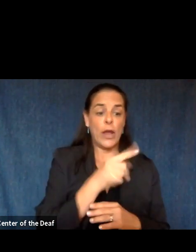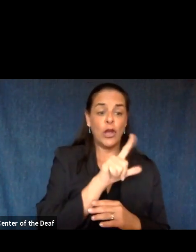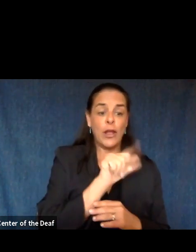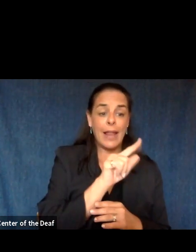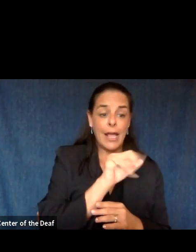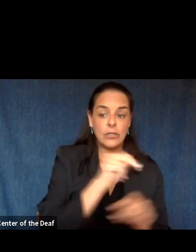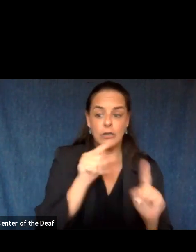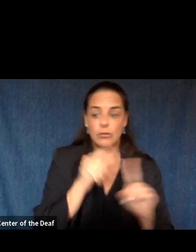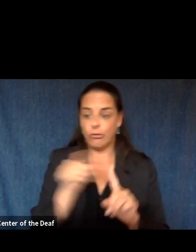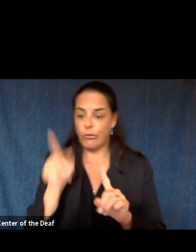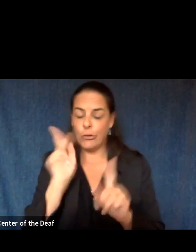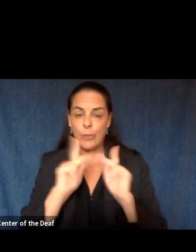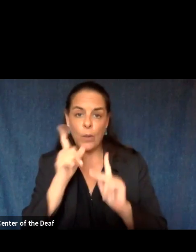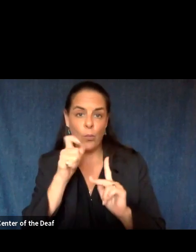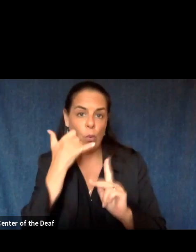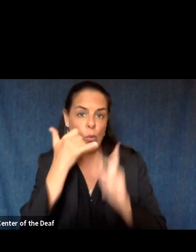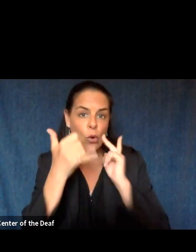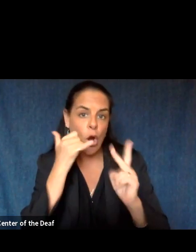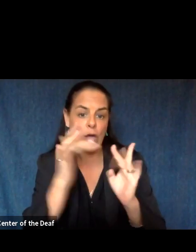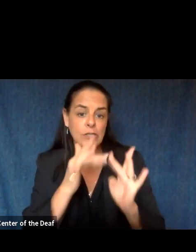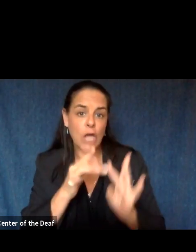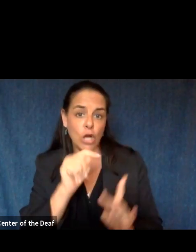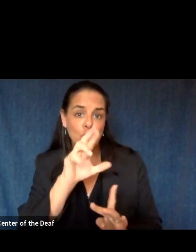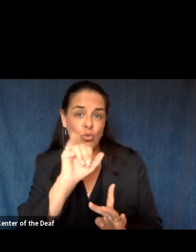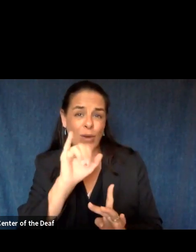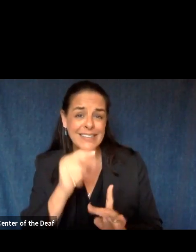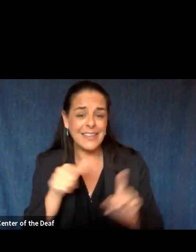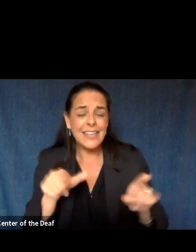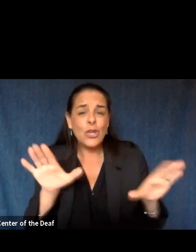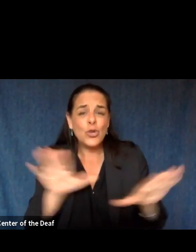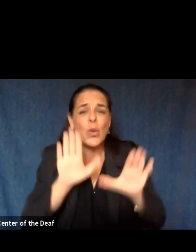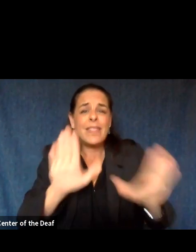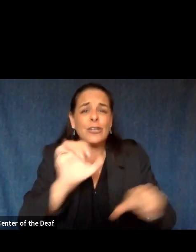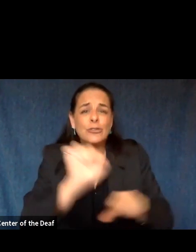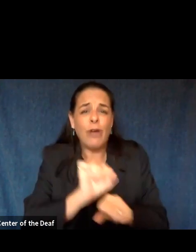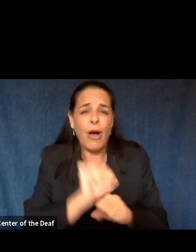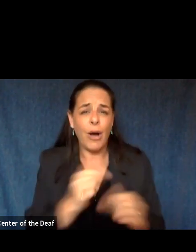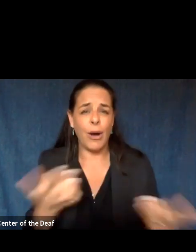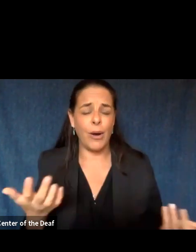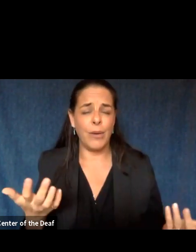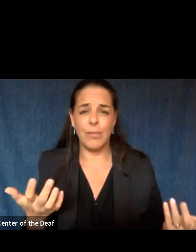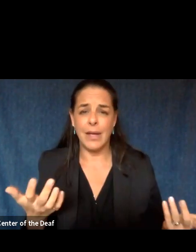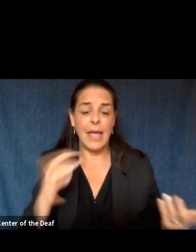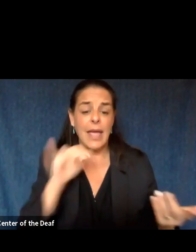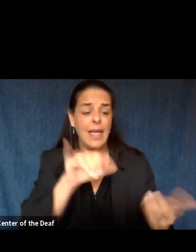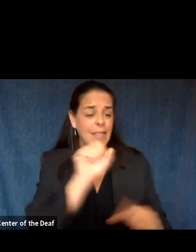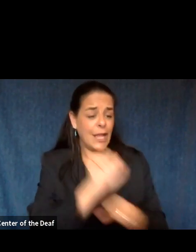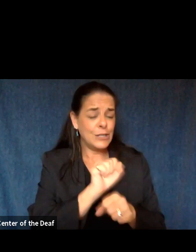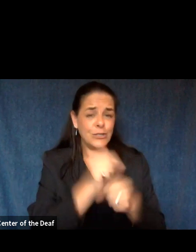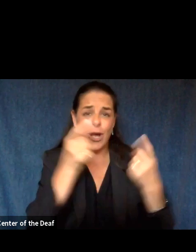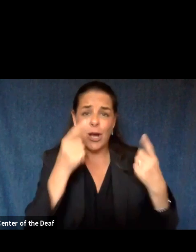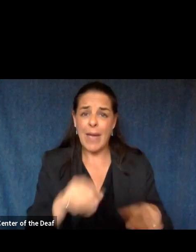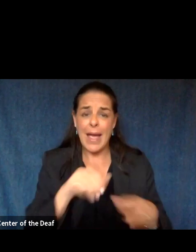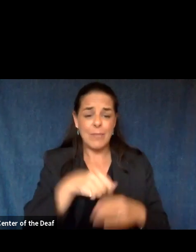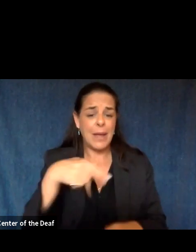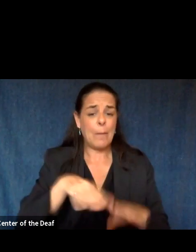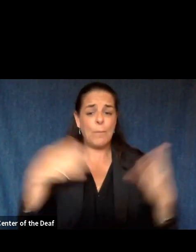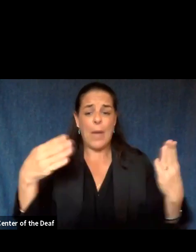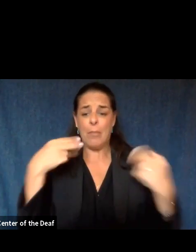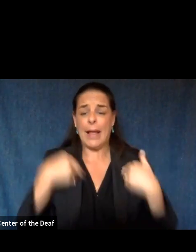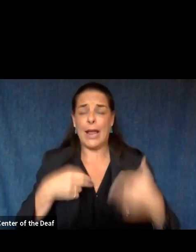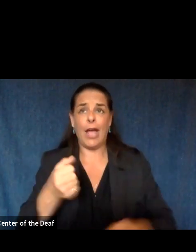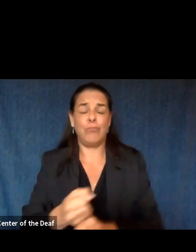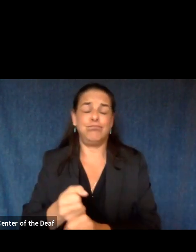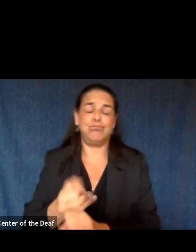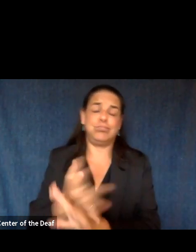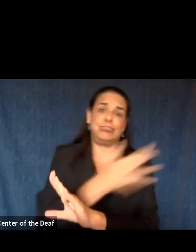doing contact tracing, are doing their job. And this is a job that's been done in public health long before